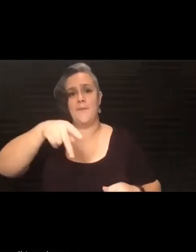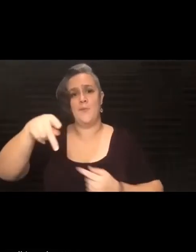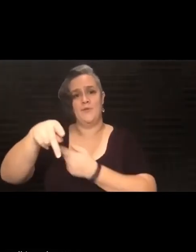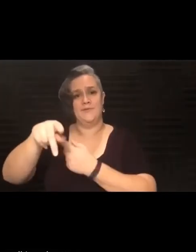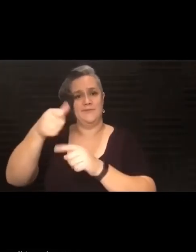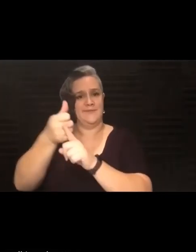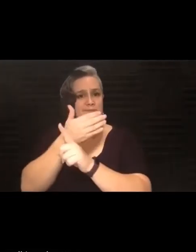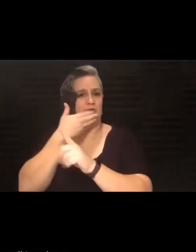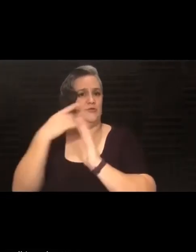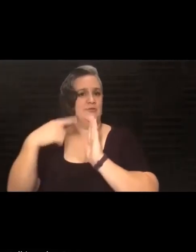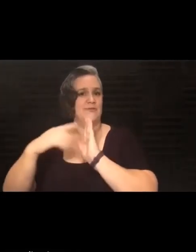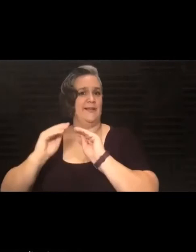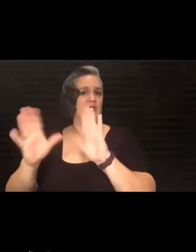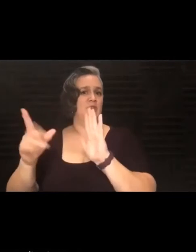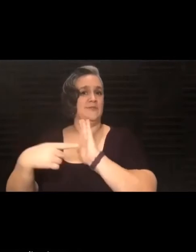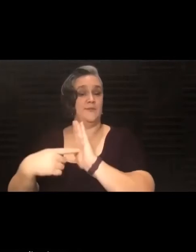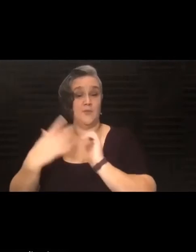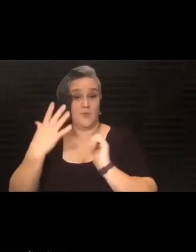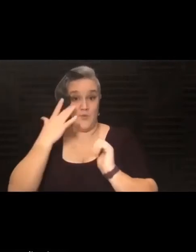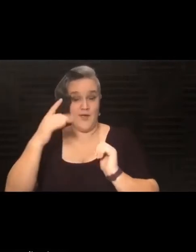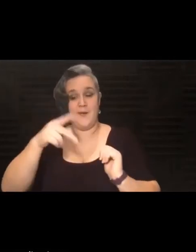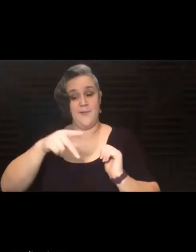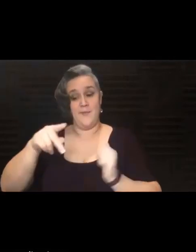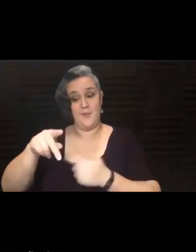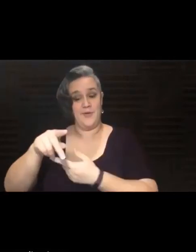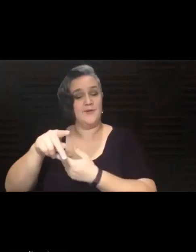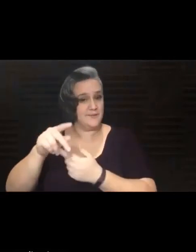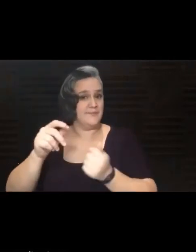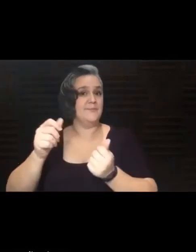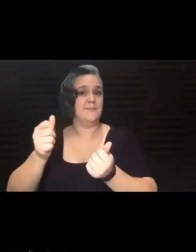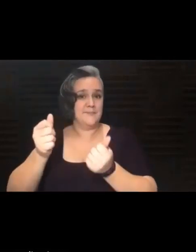example, because PowerPoint, like many content